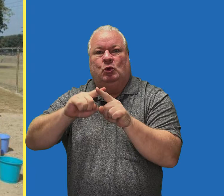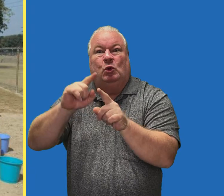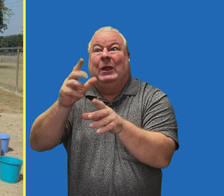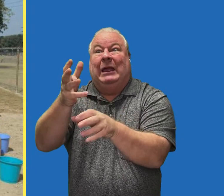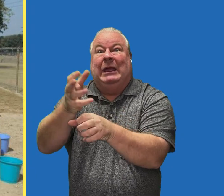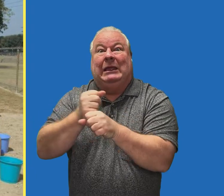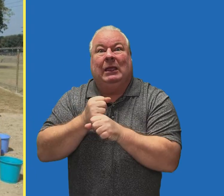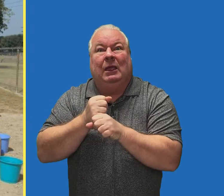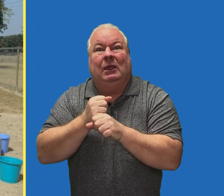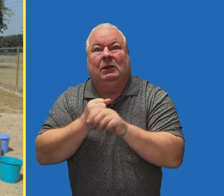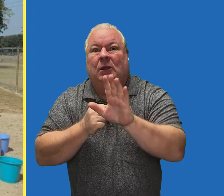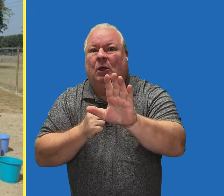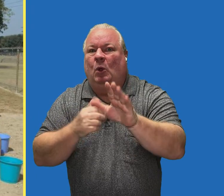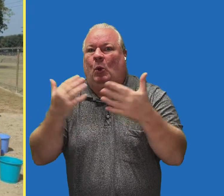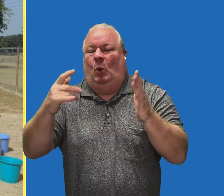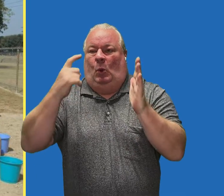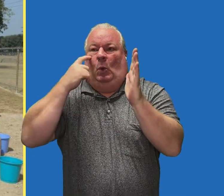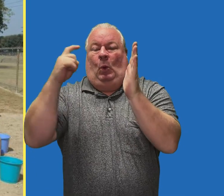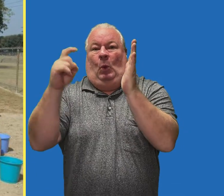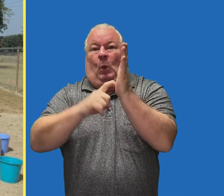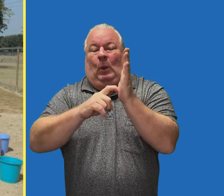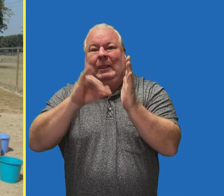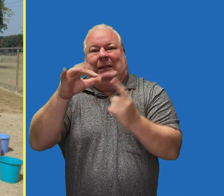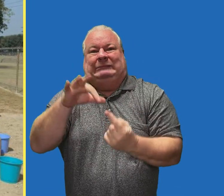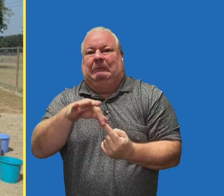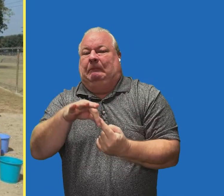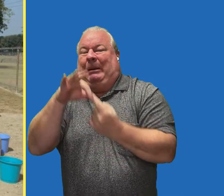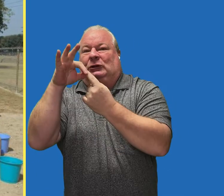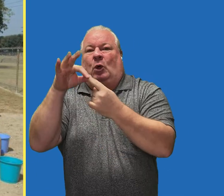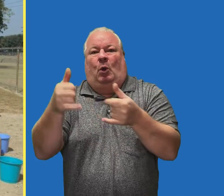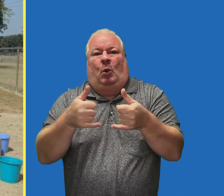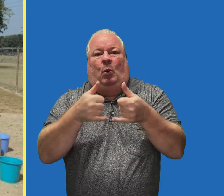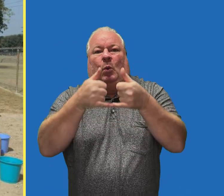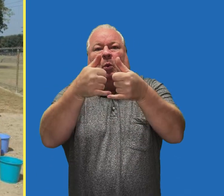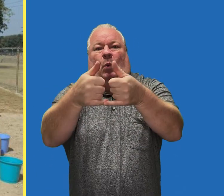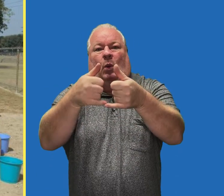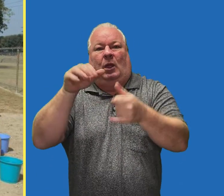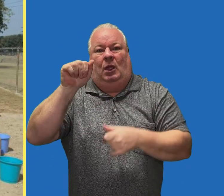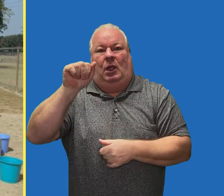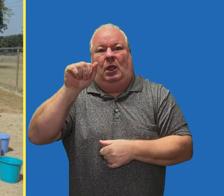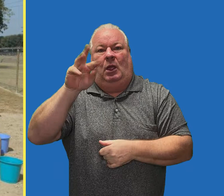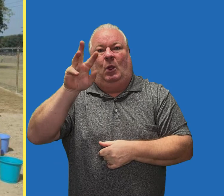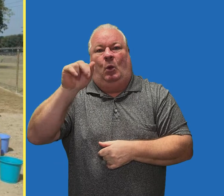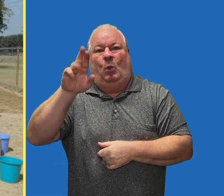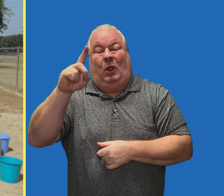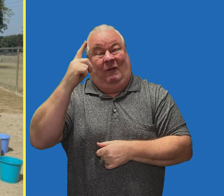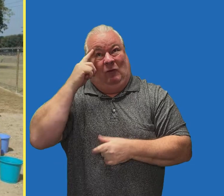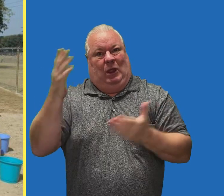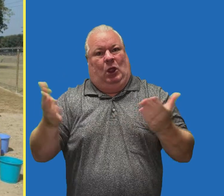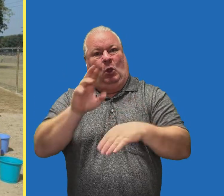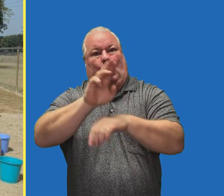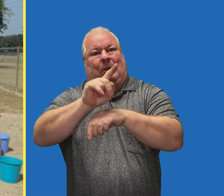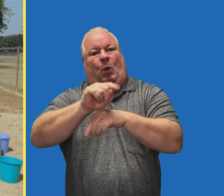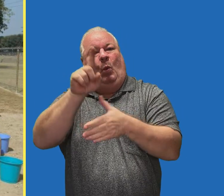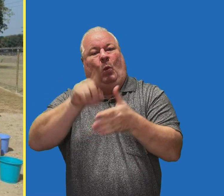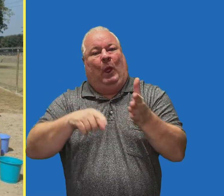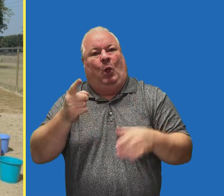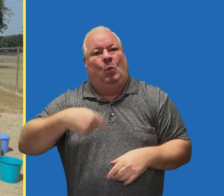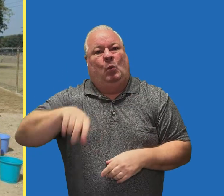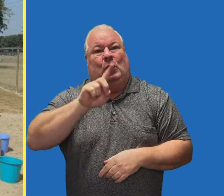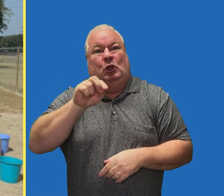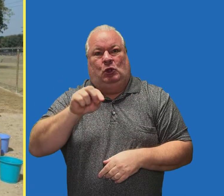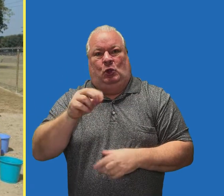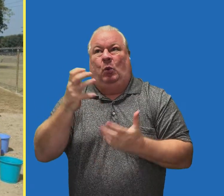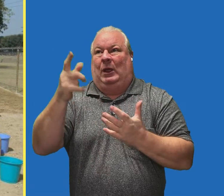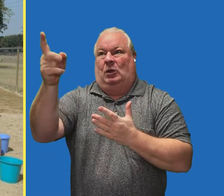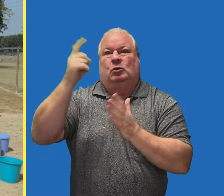very prestigious, very difficult award for our practices at Raymond Temple.